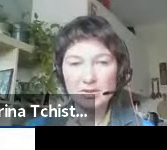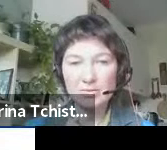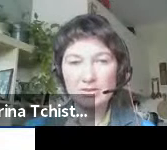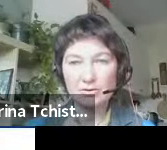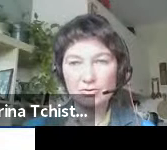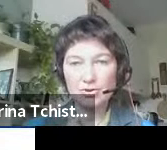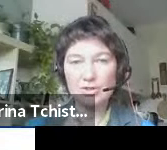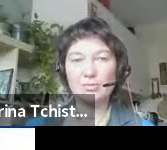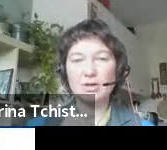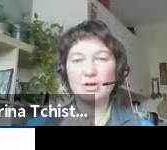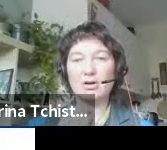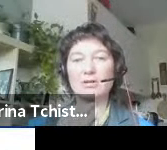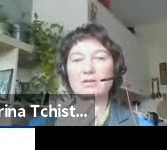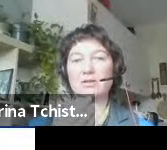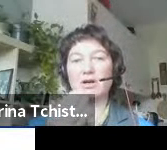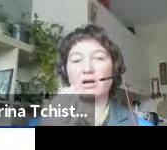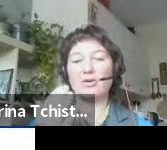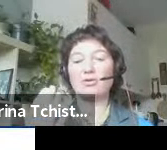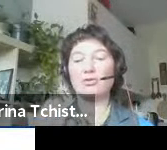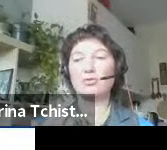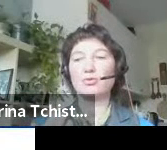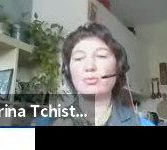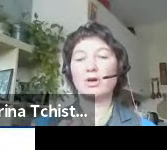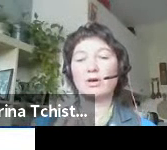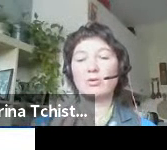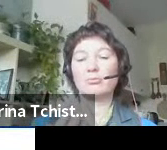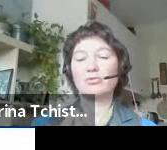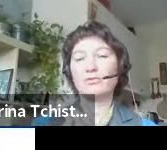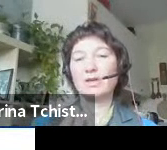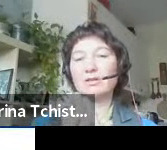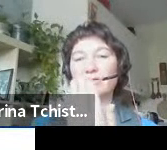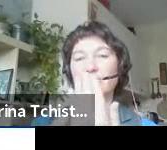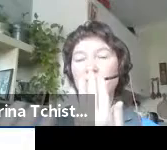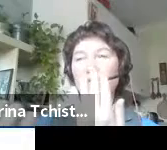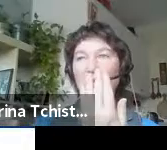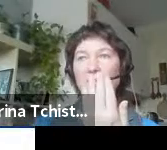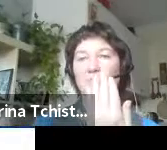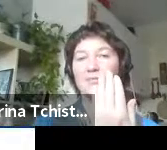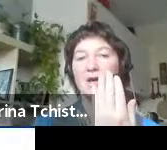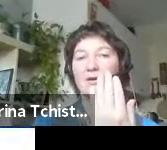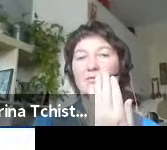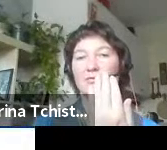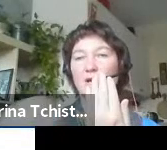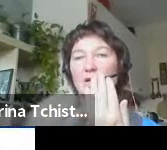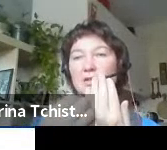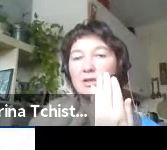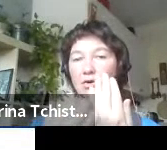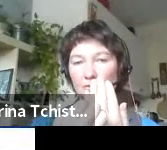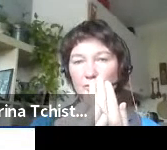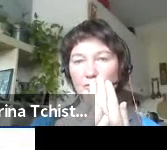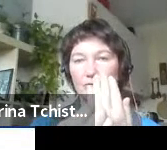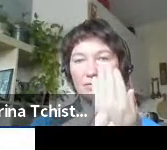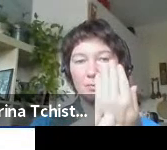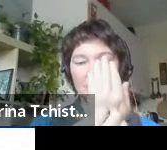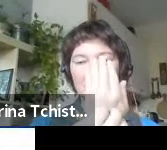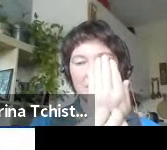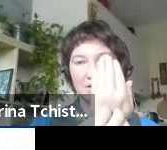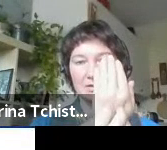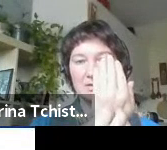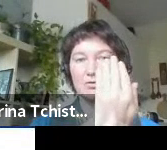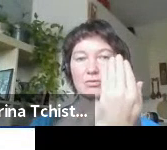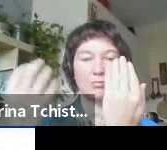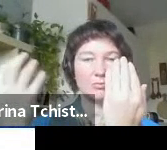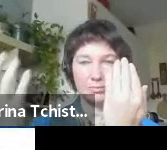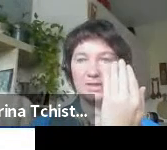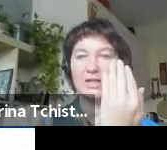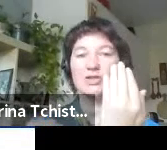cannot be substitution because you prevent the front load of